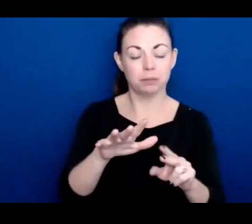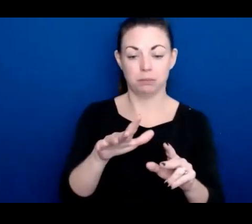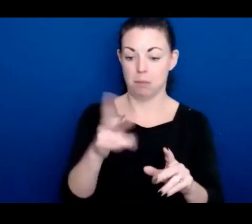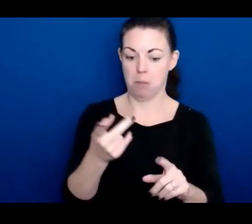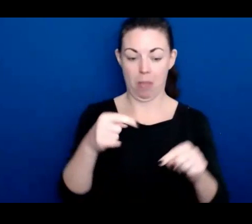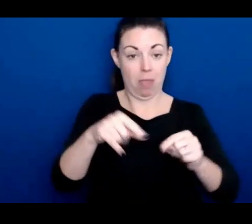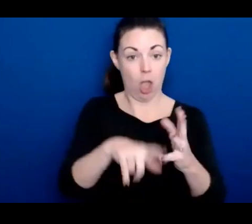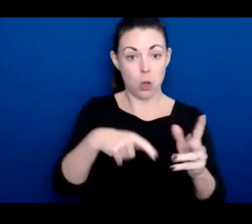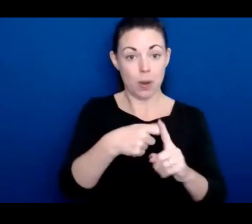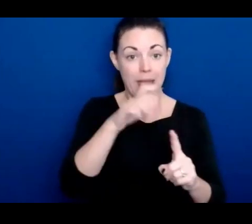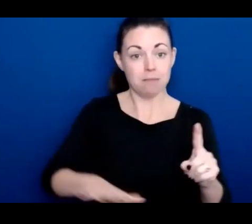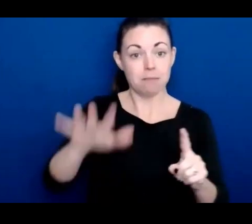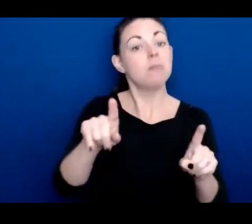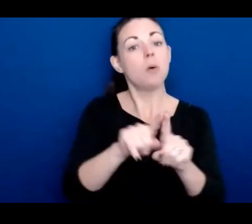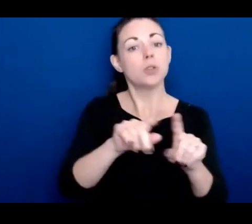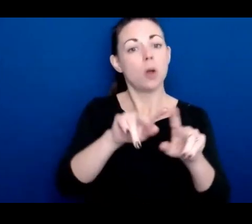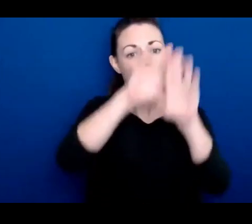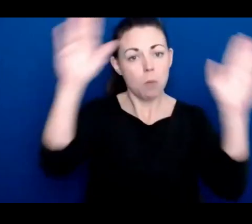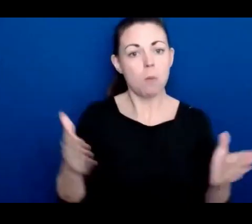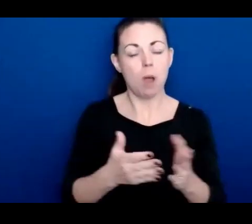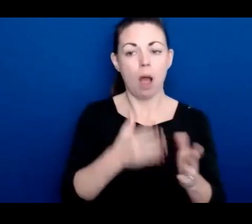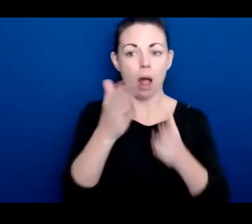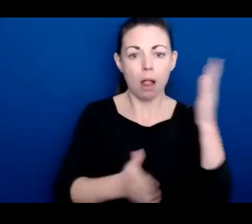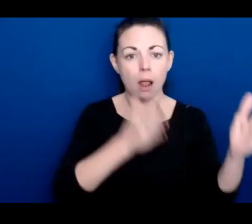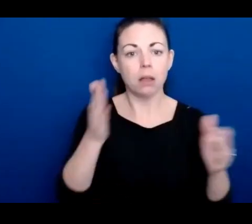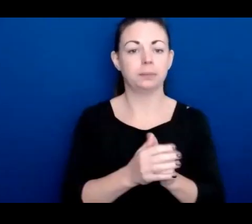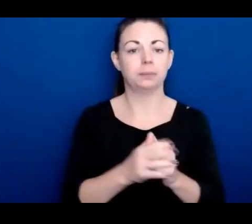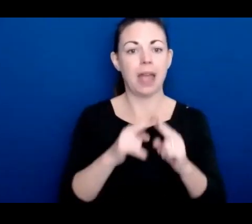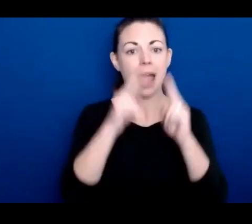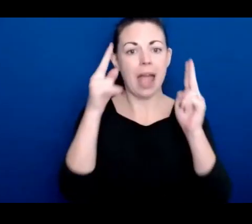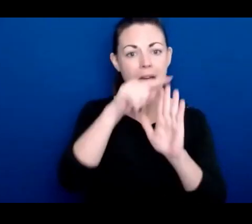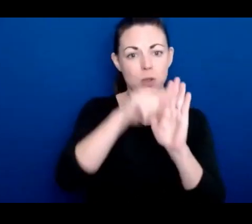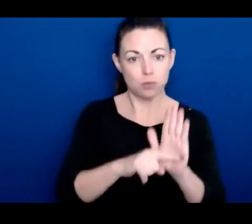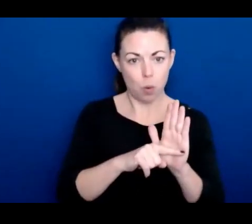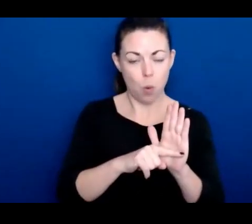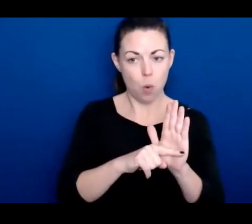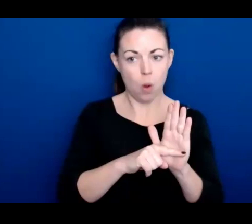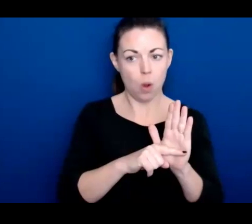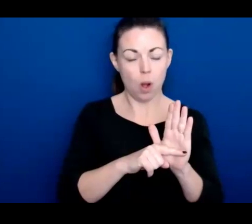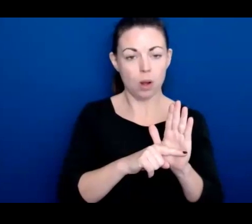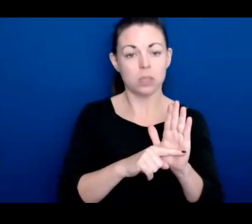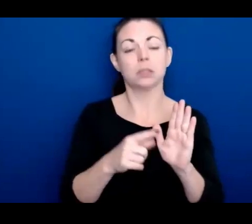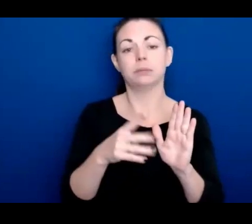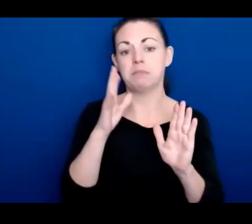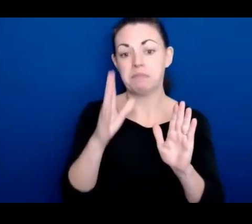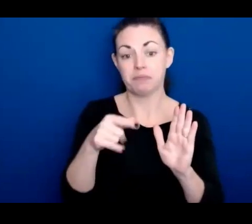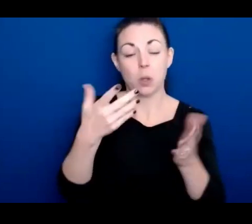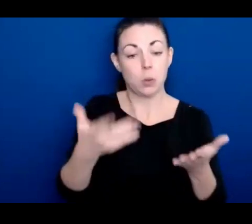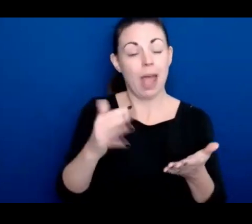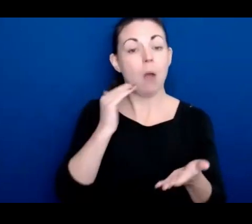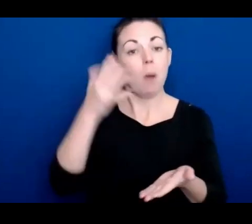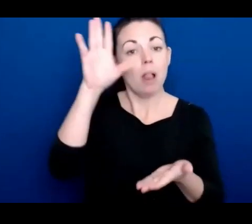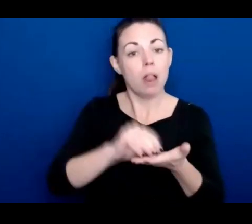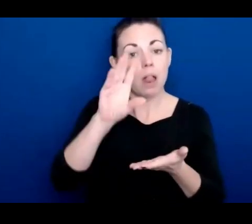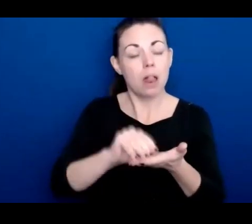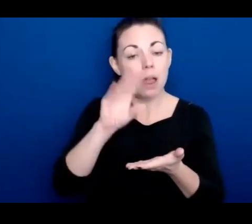globally. A little bit of housekeeping before I introduce our speakers today. Today's webinar is being recorded and the slides will